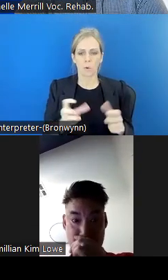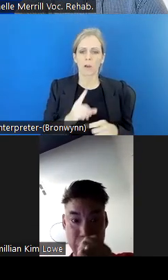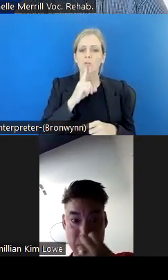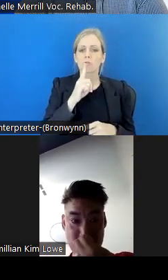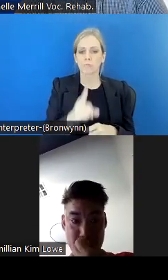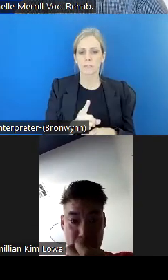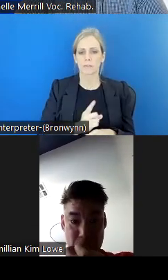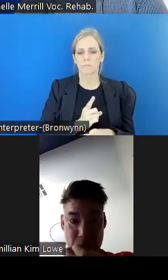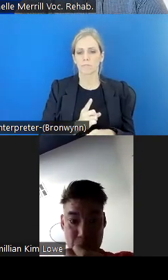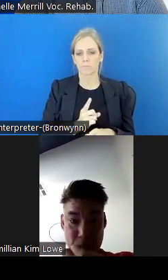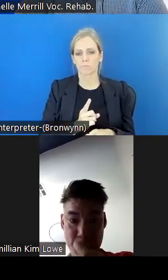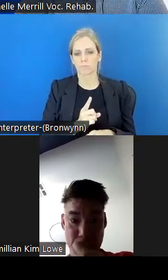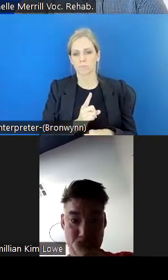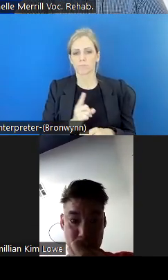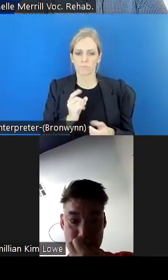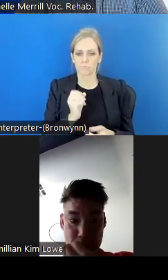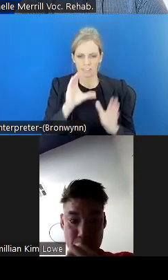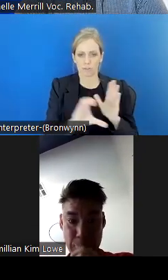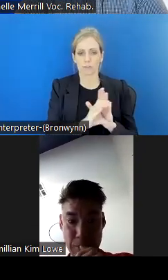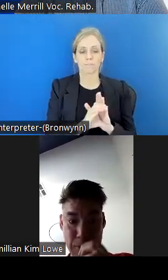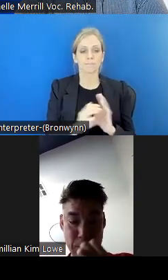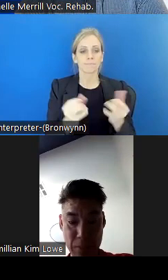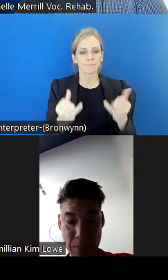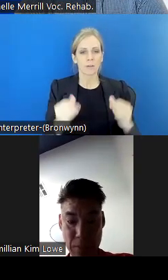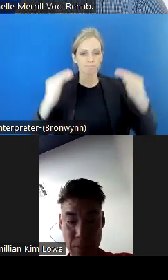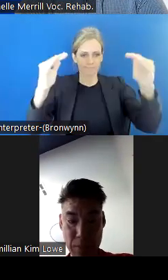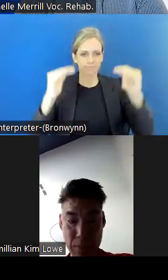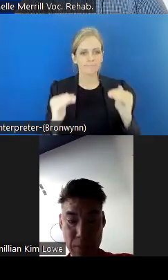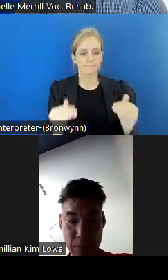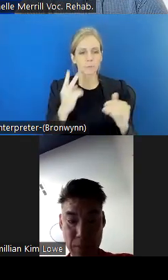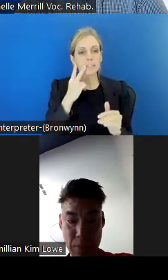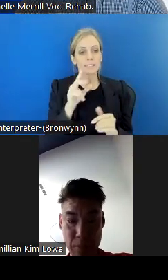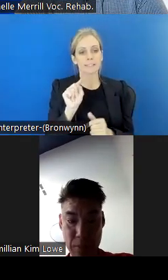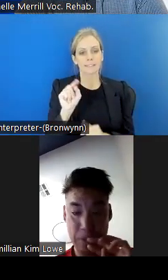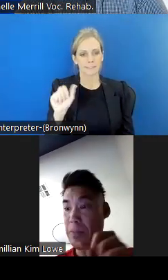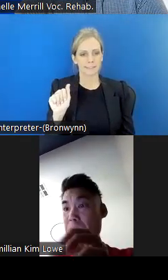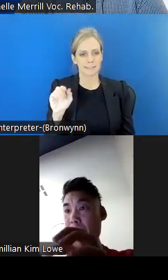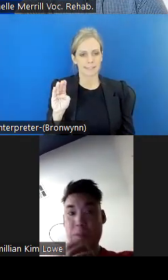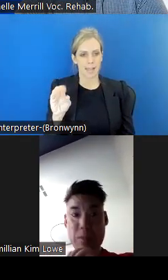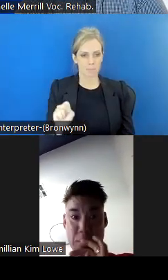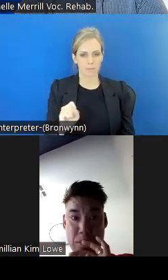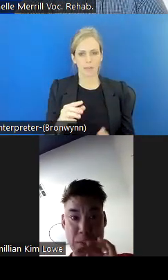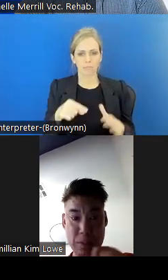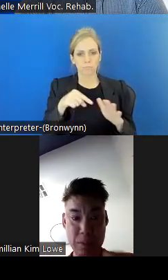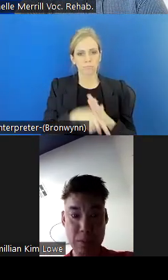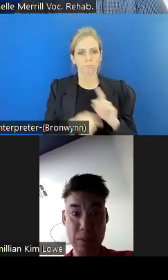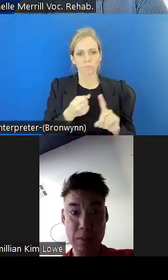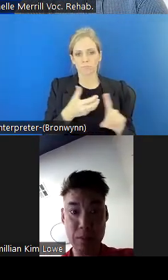And this kind of takes you into tabs that talk a little bit more about what we do.